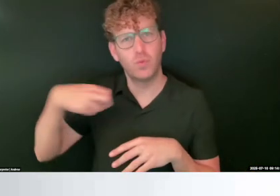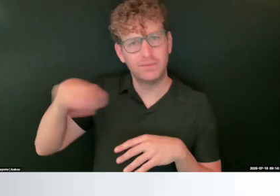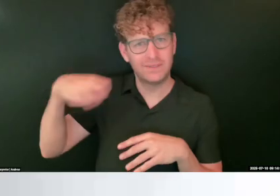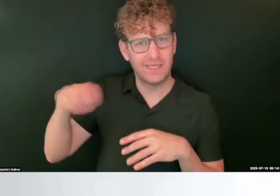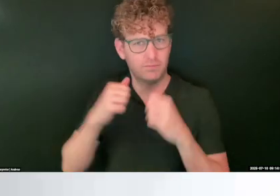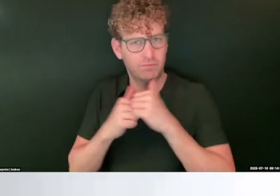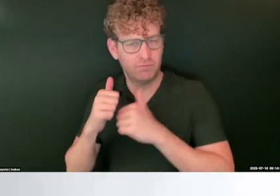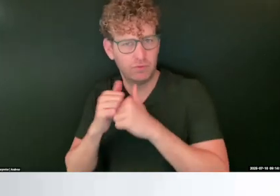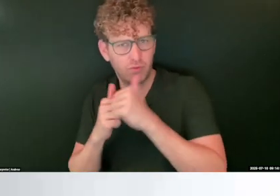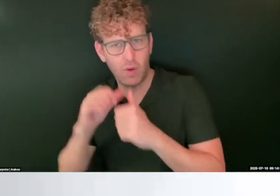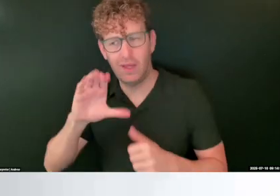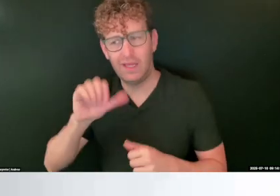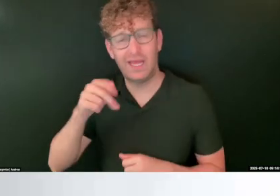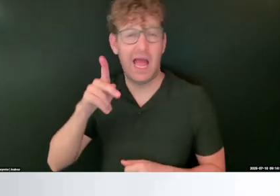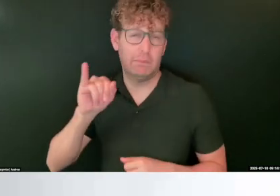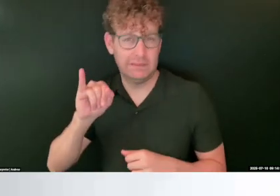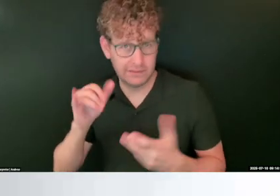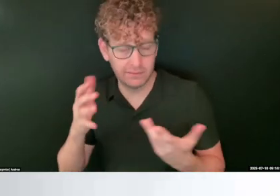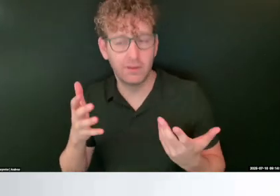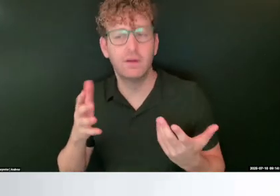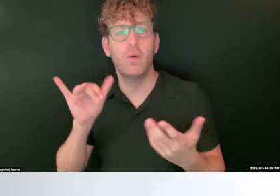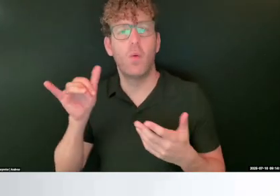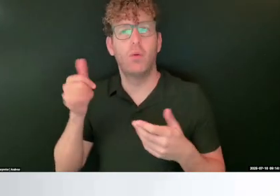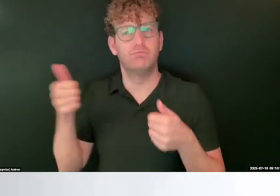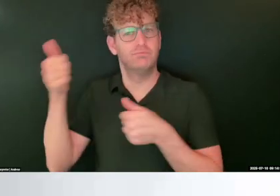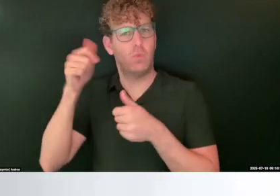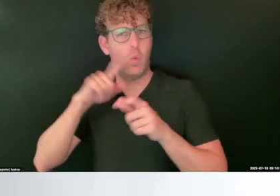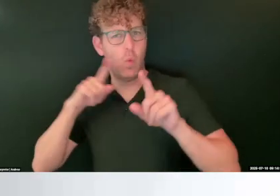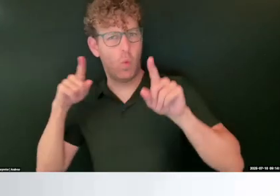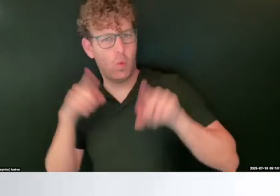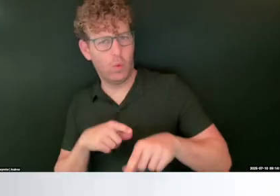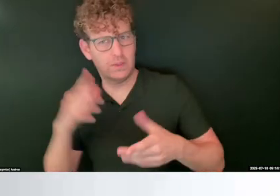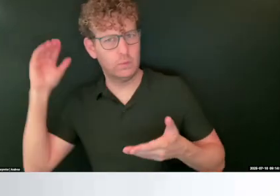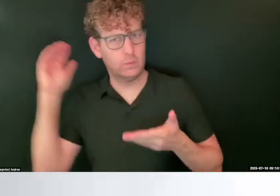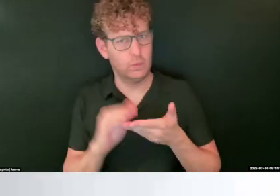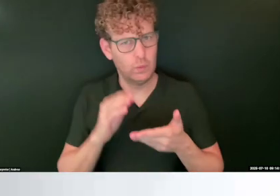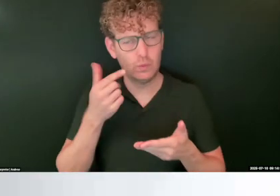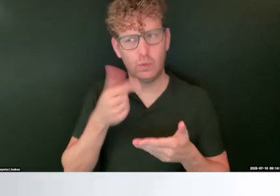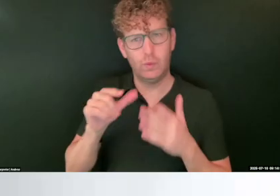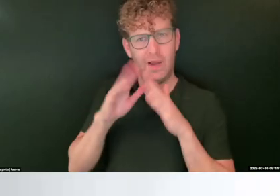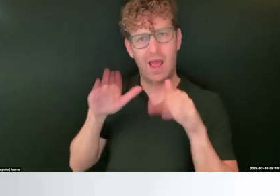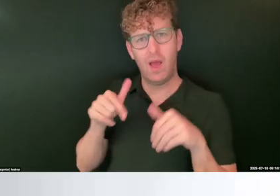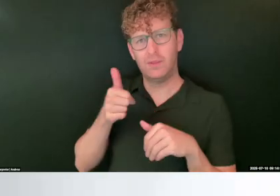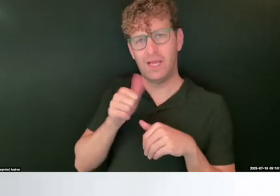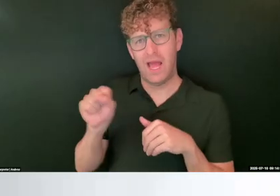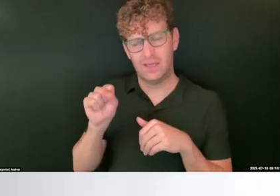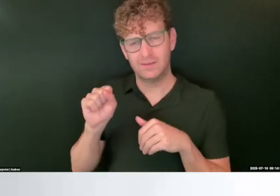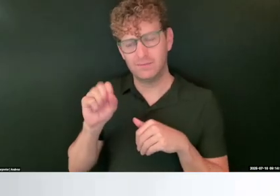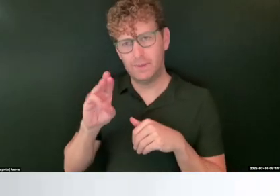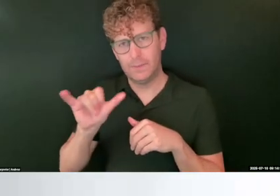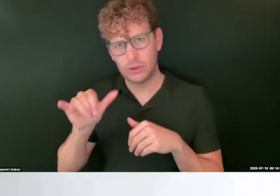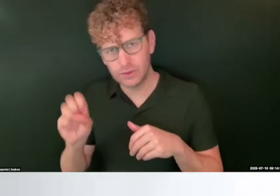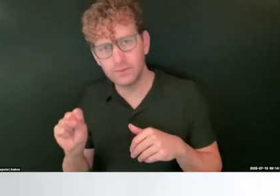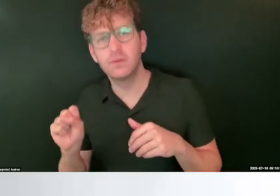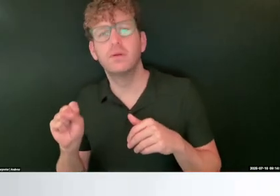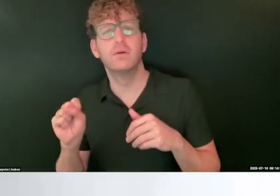on executive orders targeted to reduce greenhouse gas emissions in transportation. That was a lot of technical information, so we'll